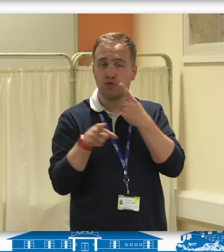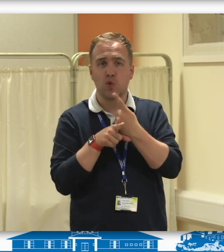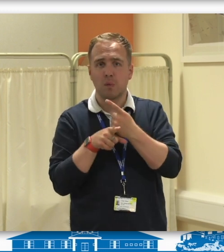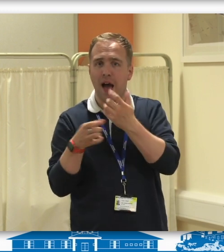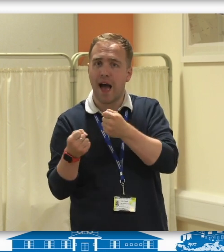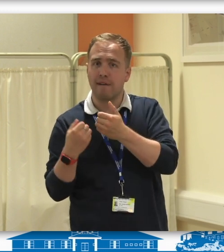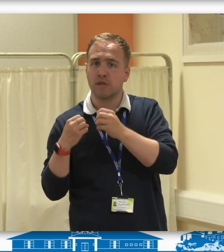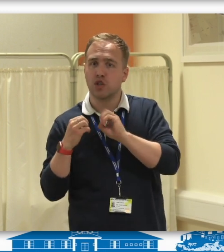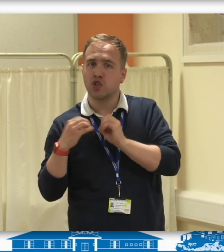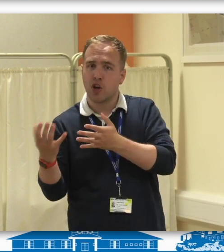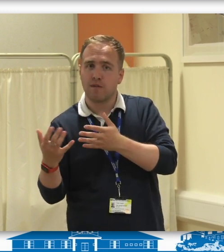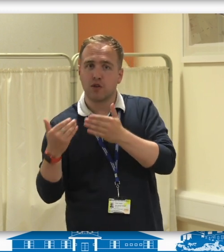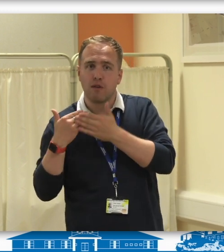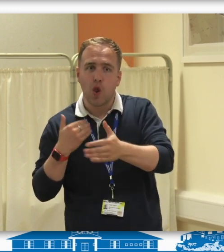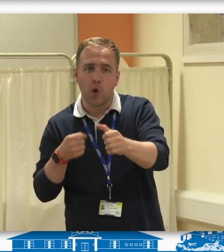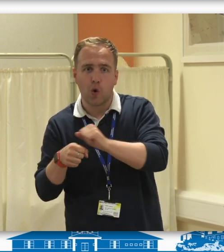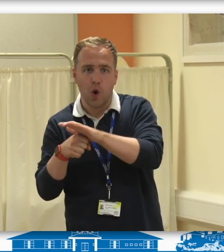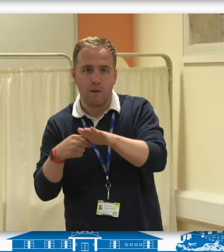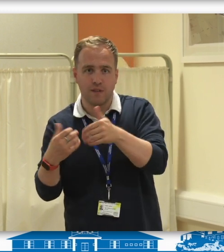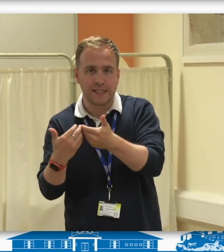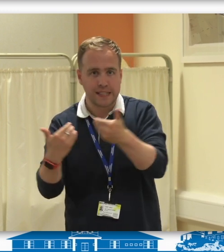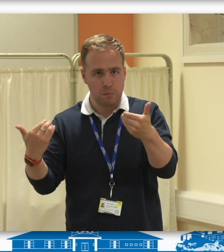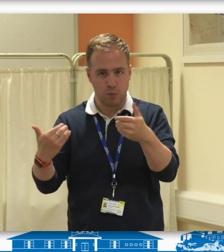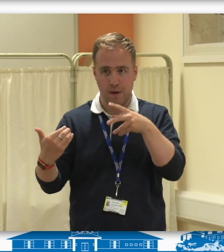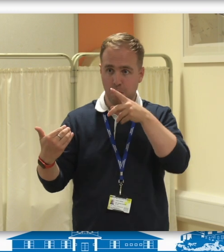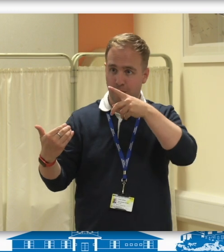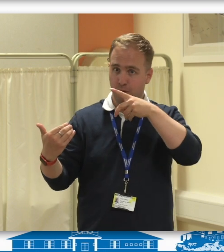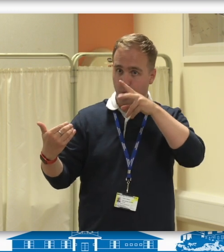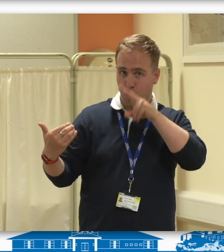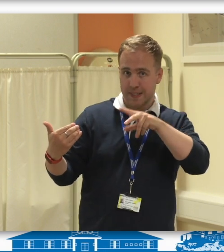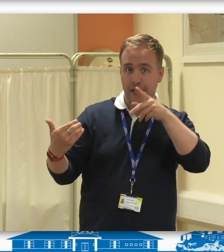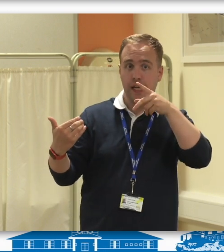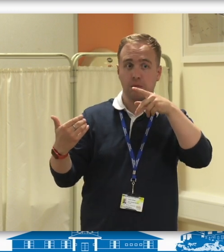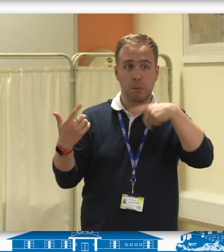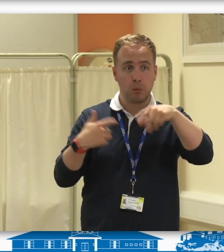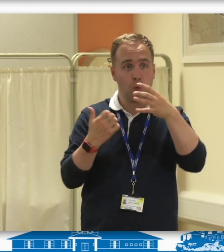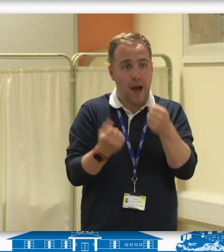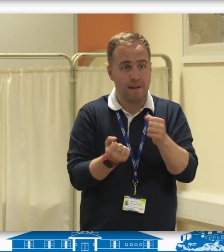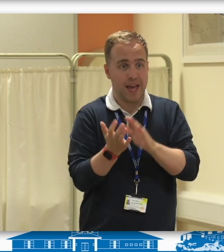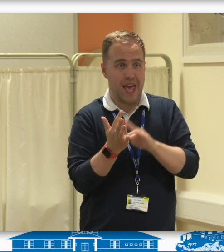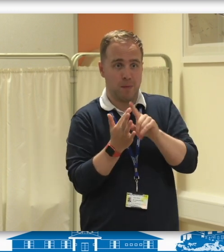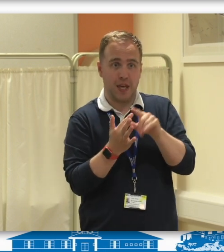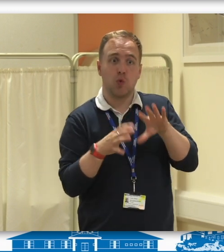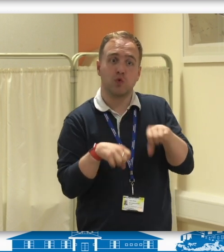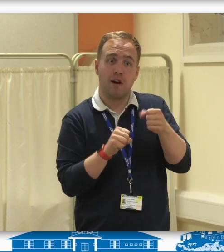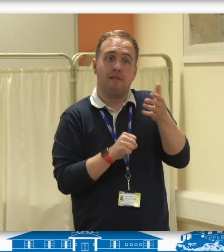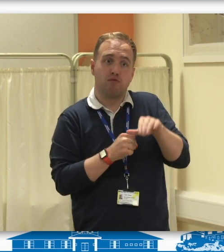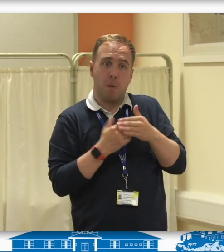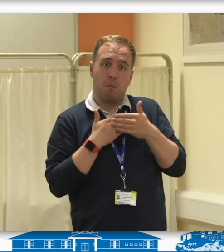which is completely separate. But have you seen any people with ME triggered specifically by long COVID?